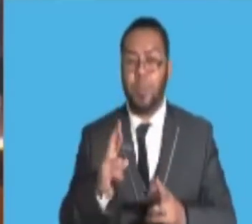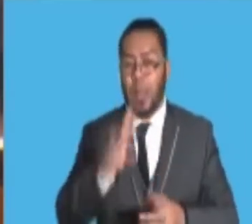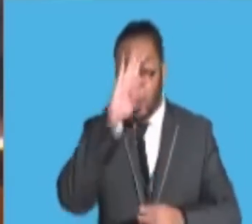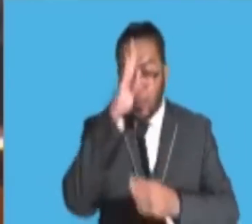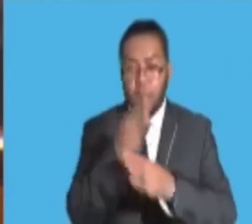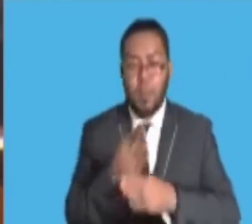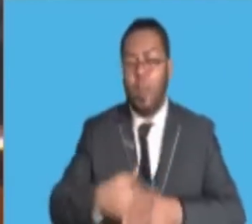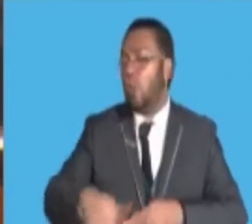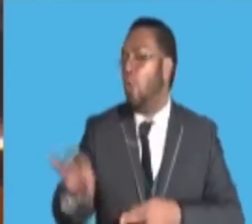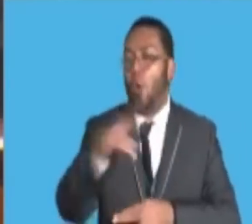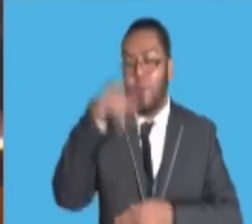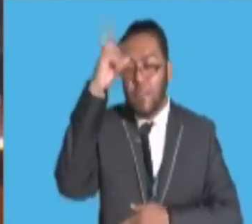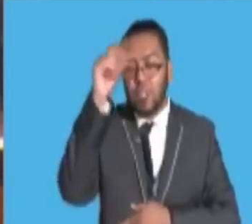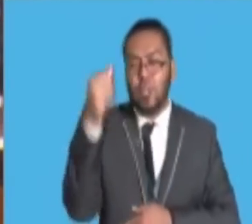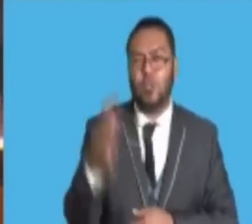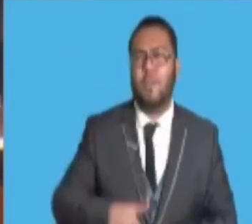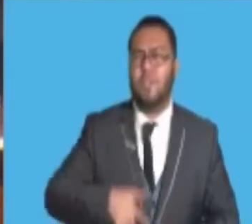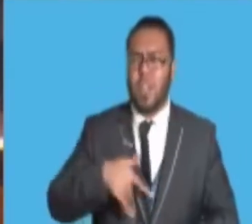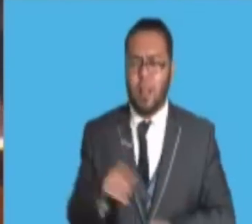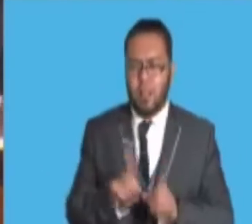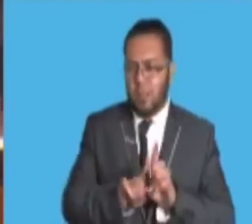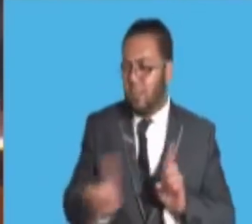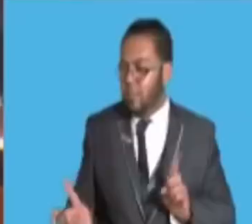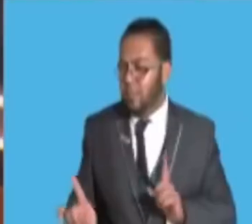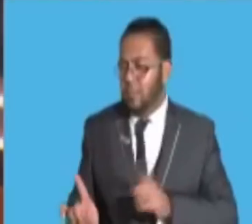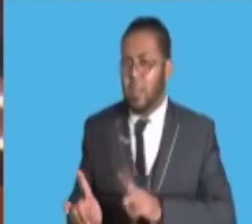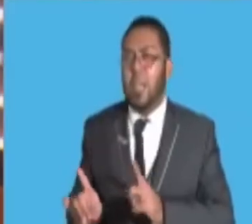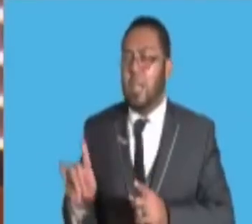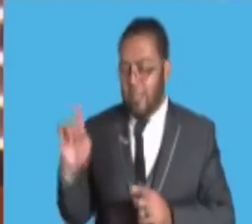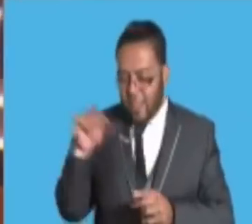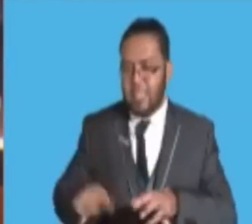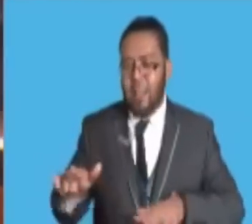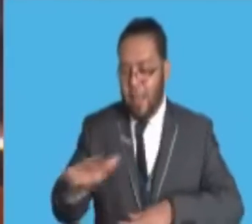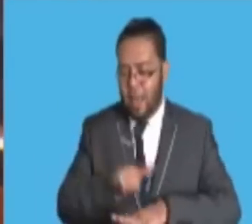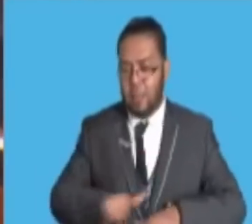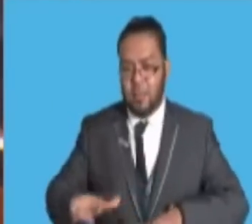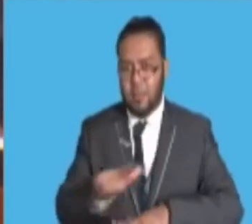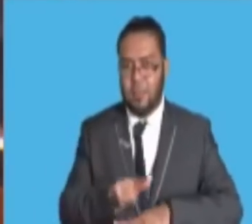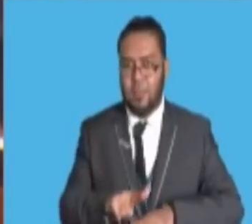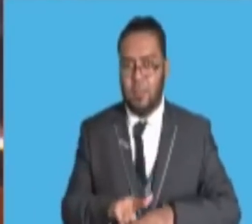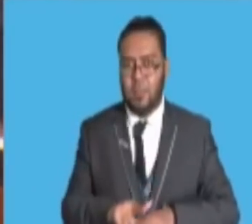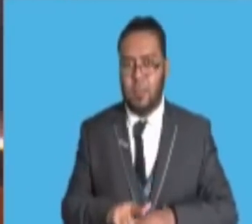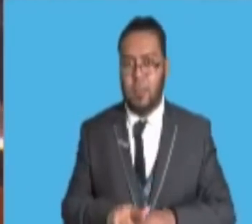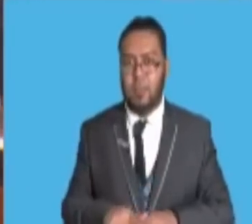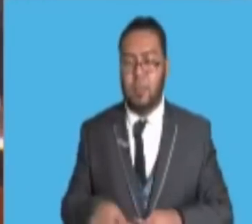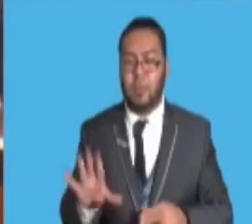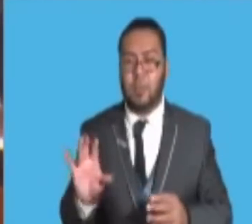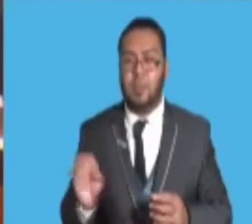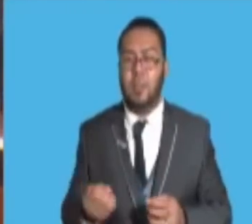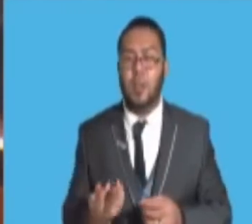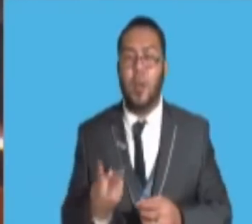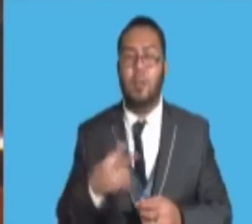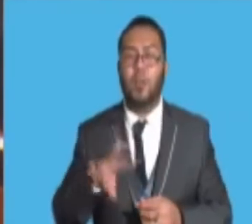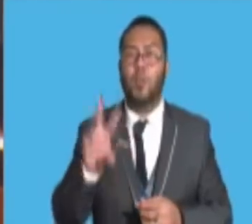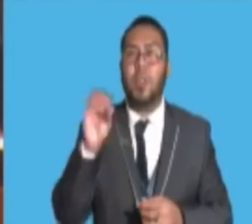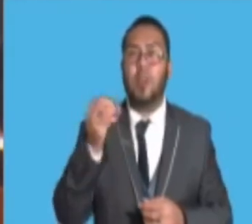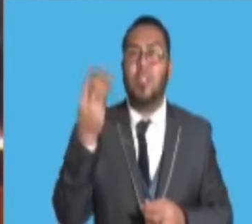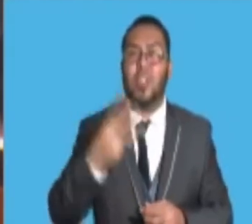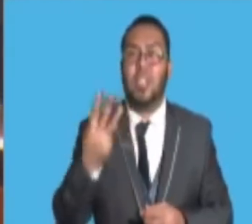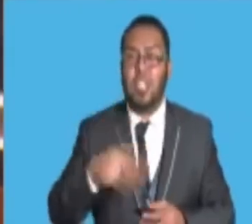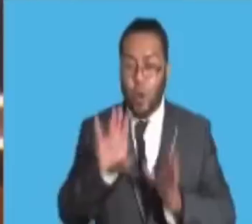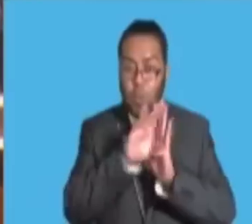no Fijian should ever feel alienated or foreign in this land. The provisions of the 2013